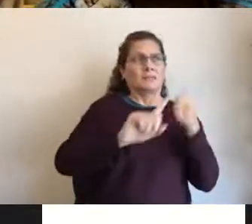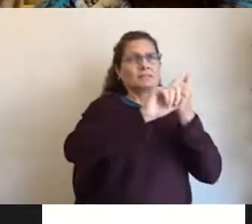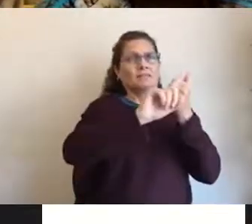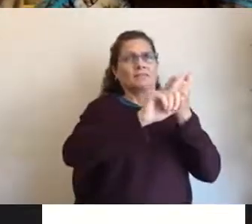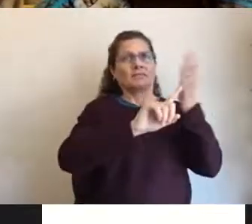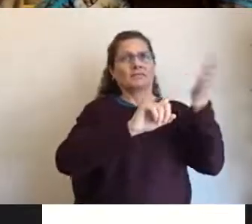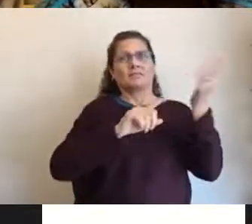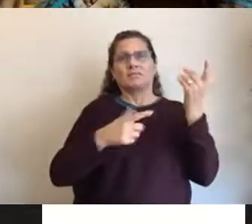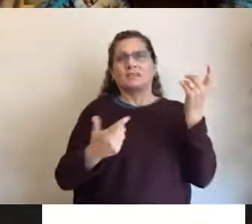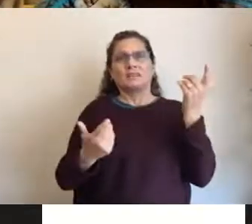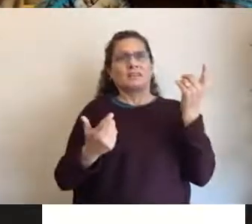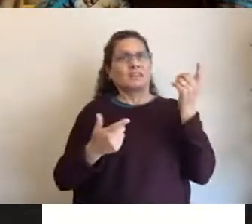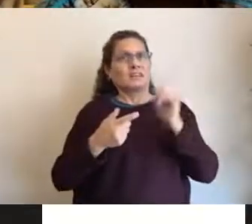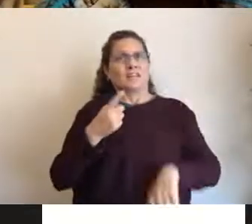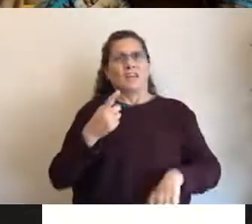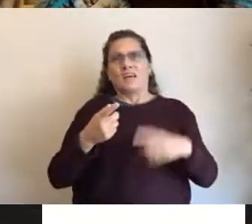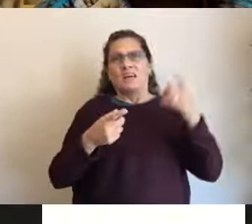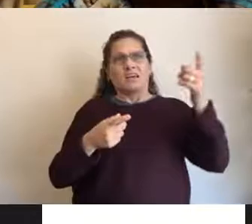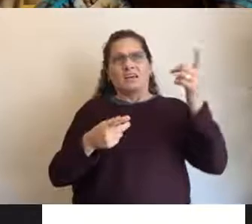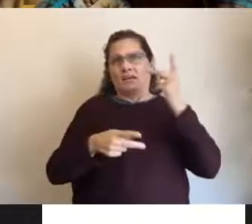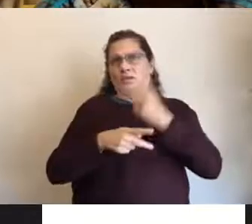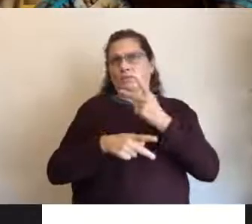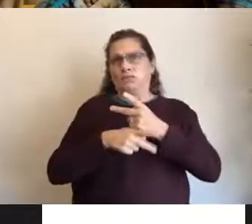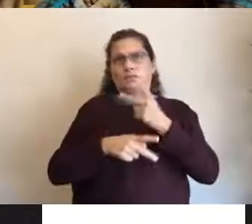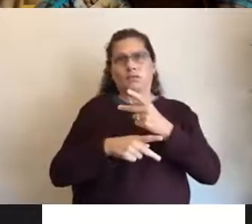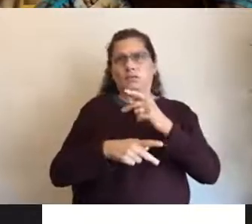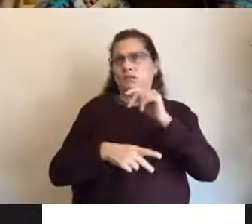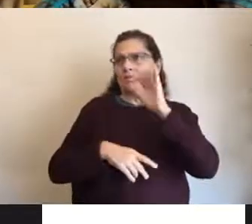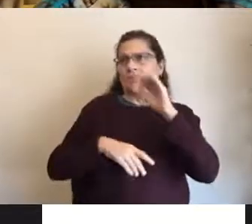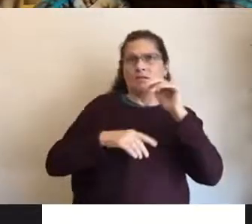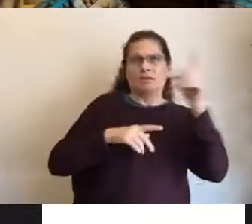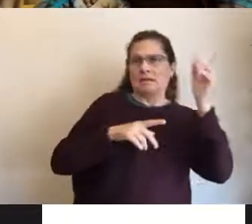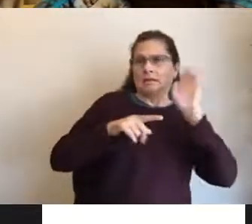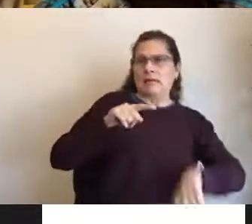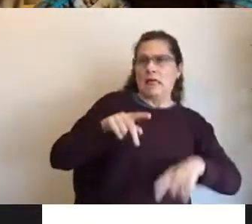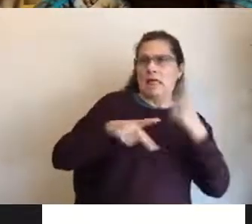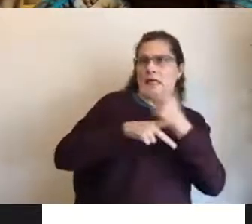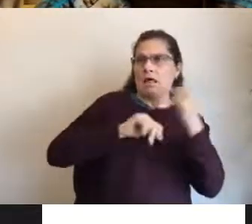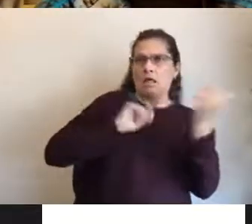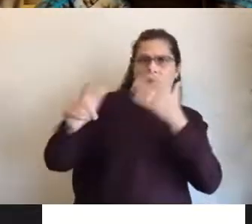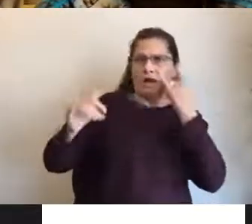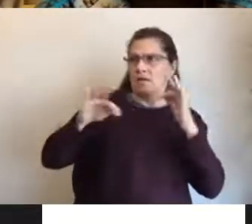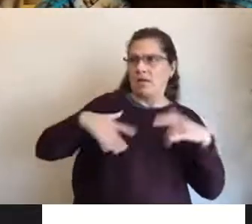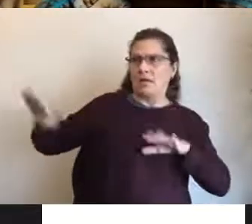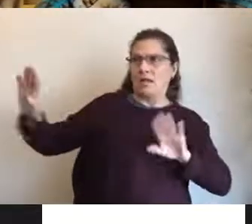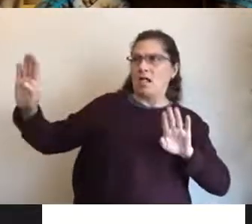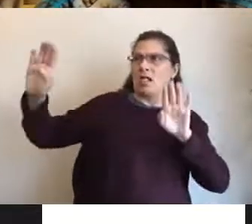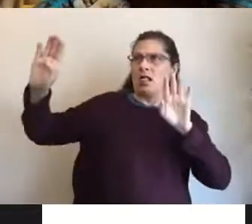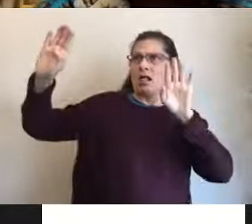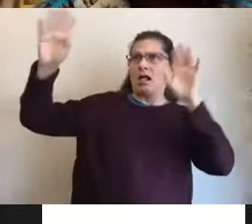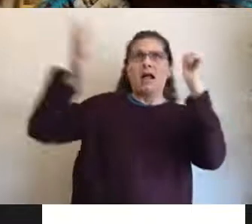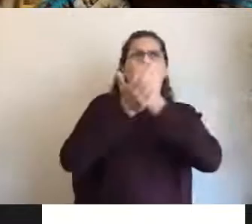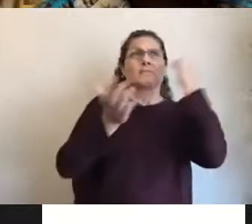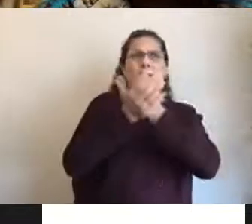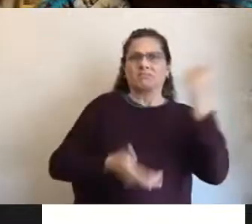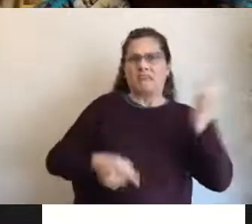to rise at as fast a rate and frankly, as accelerating a rate as we're now seeing. Not only do we not have a flattening